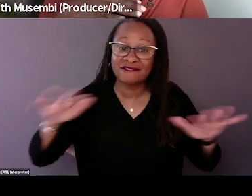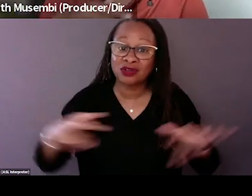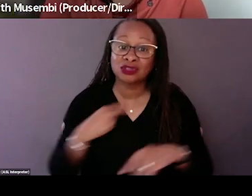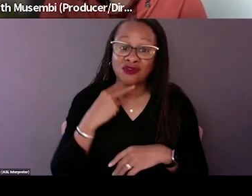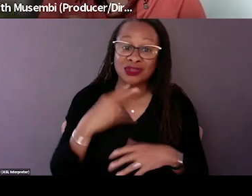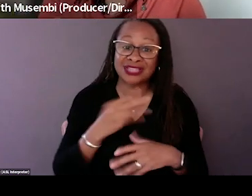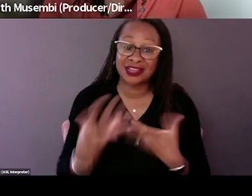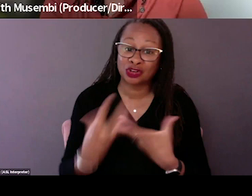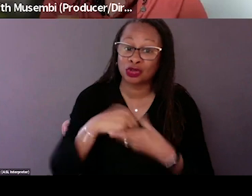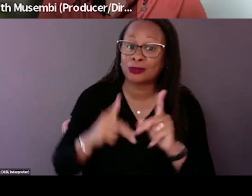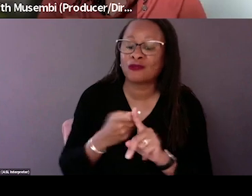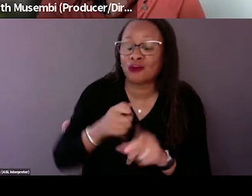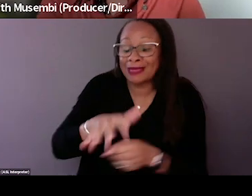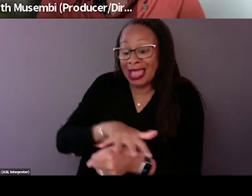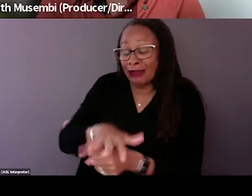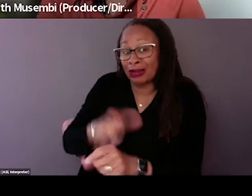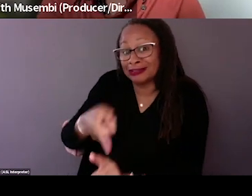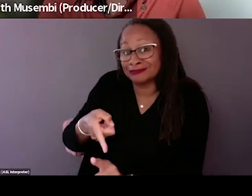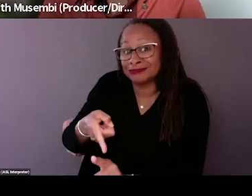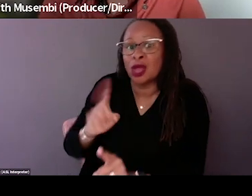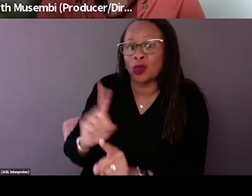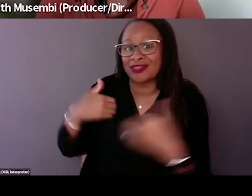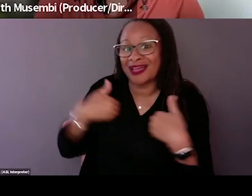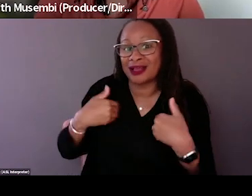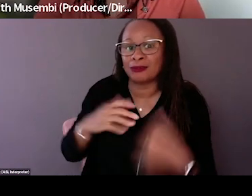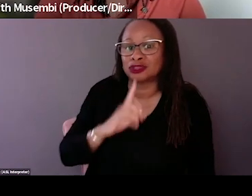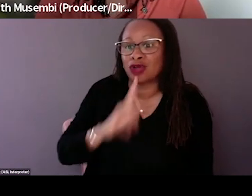people from the area where these animals are, you get this rich